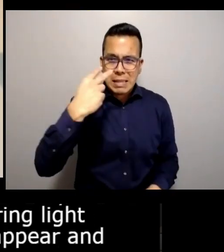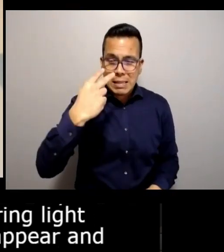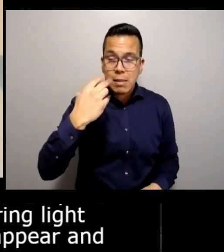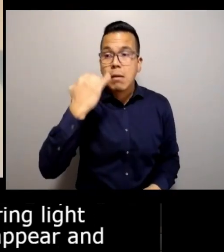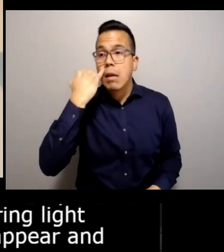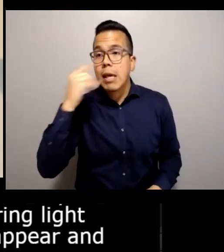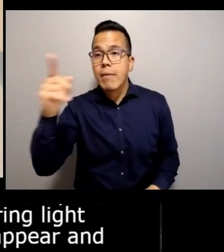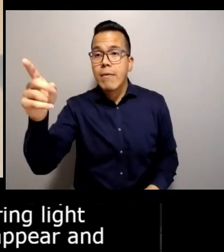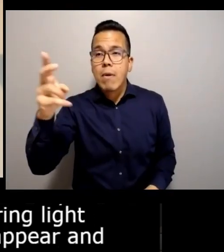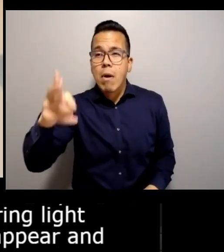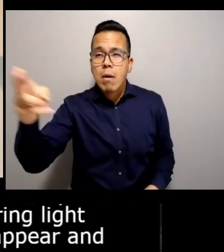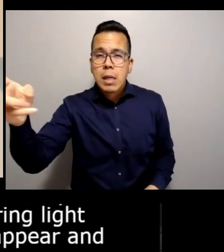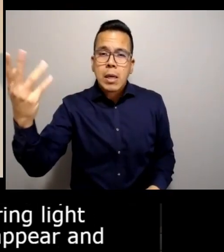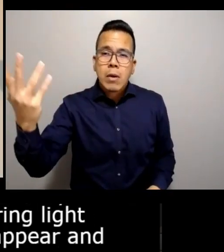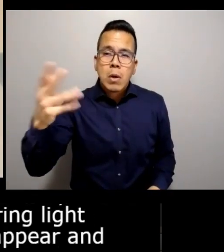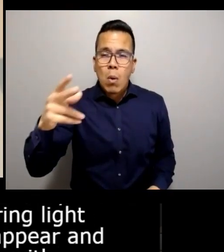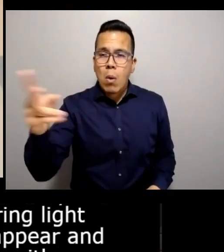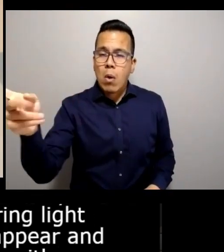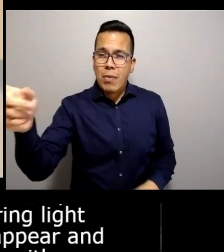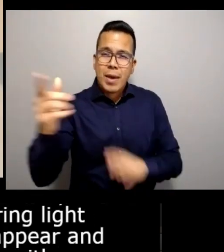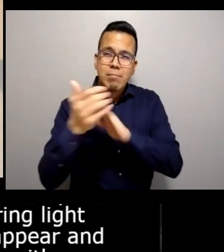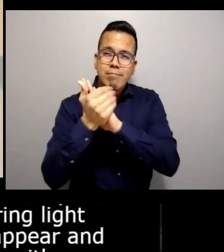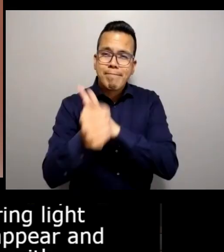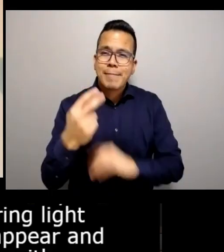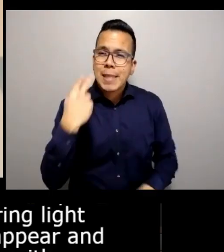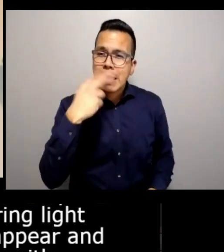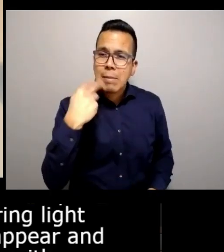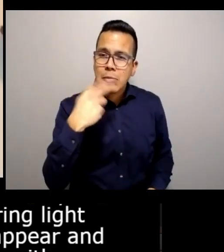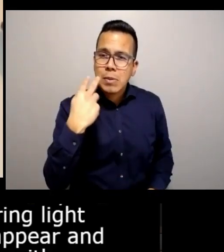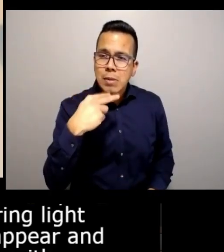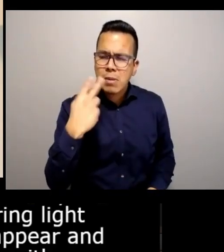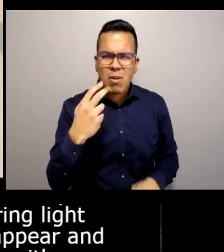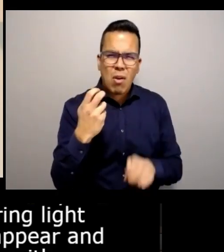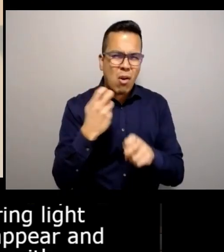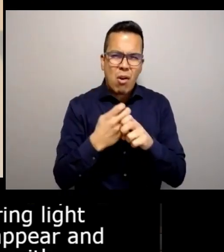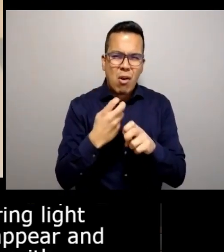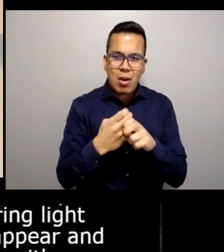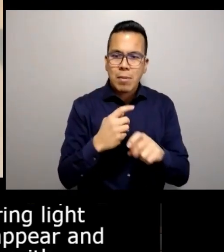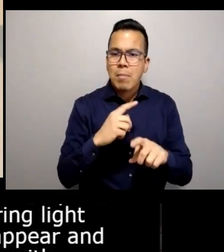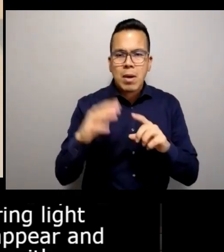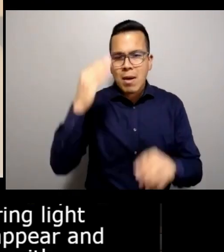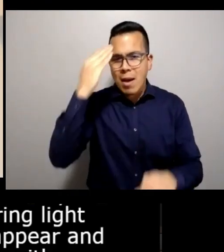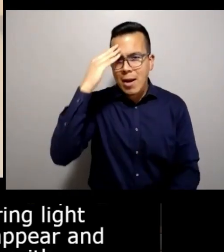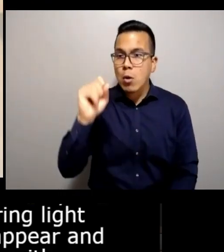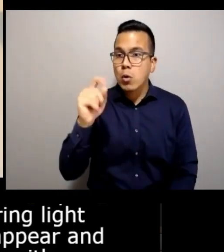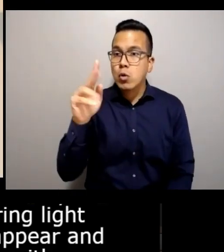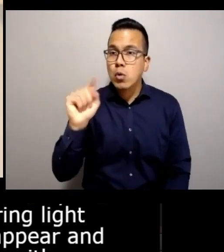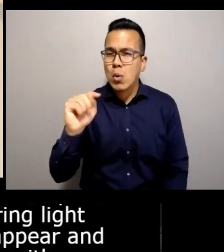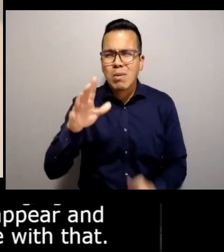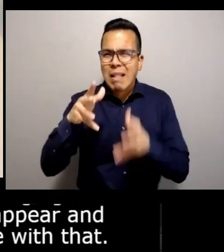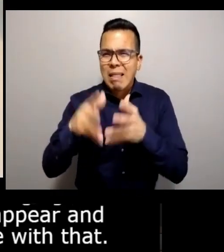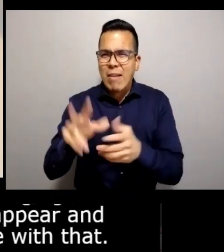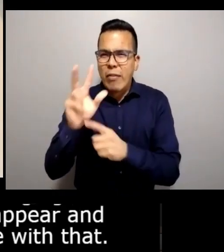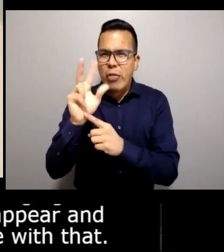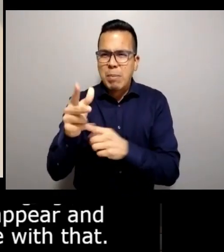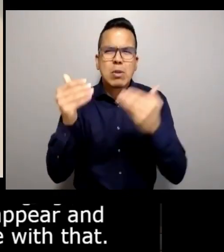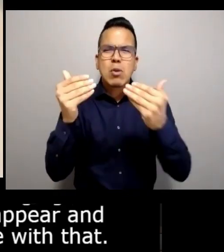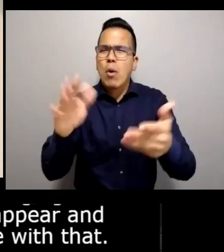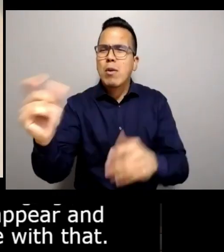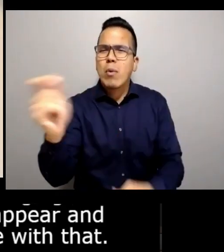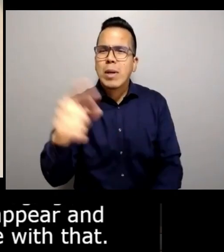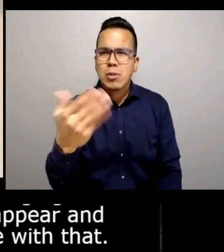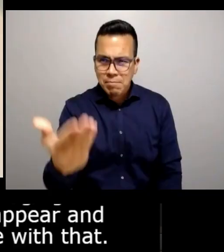time with that. So there's a lot of issues, but Stuart, I know we only have 3 minutes left, so go with your